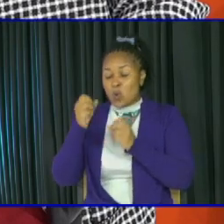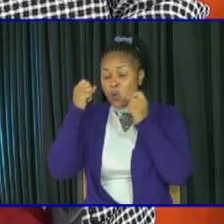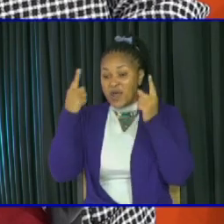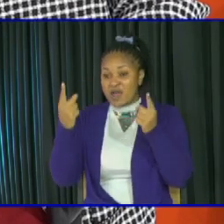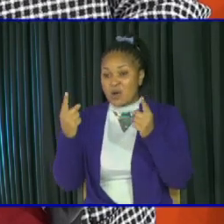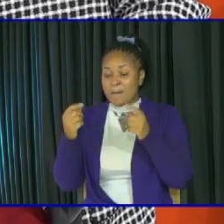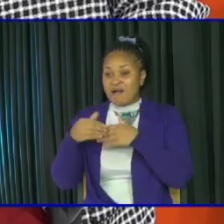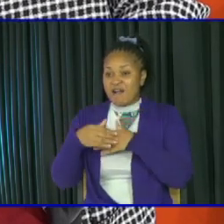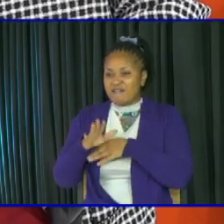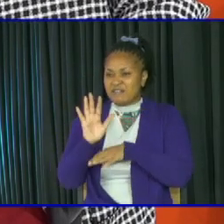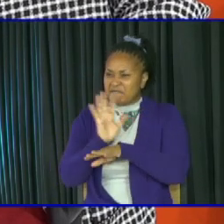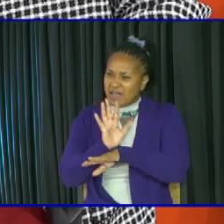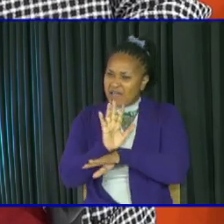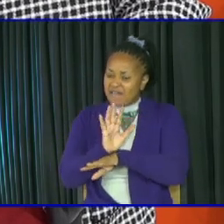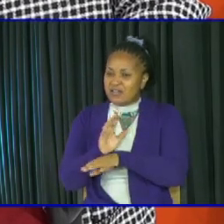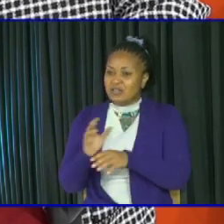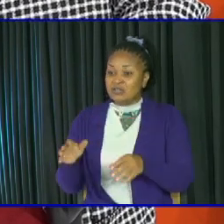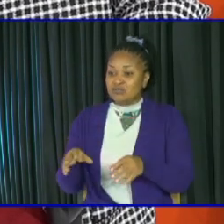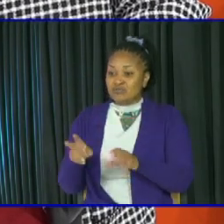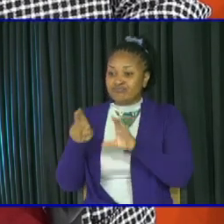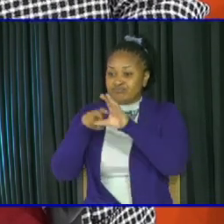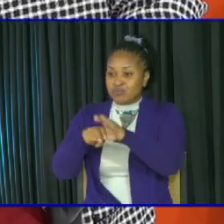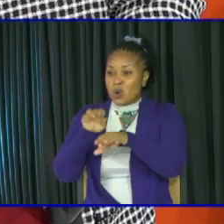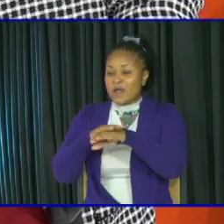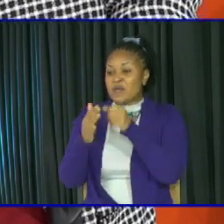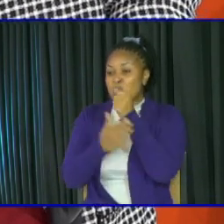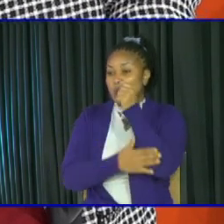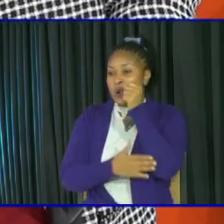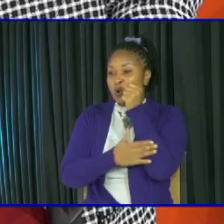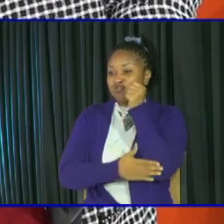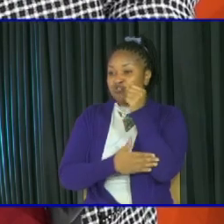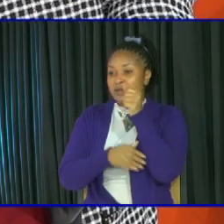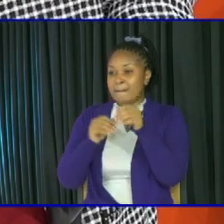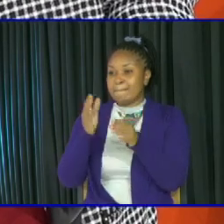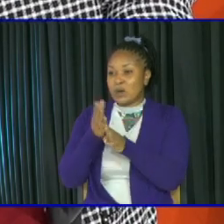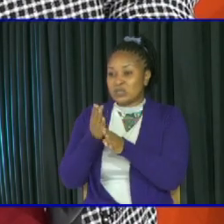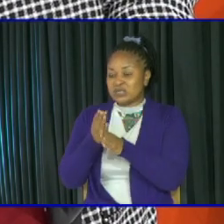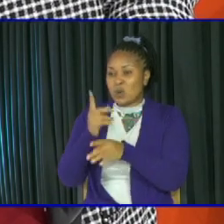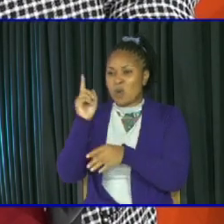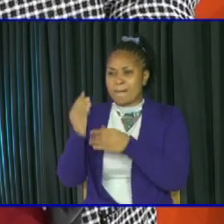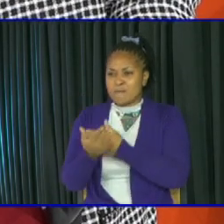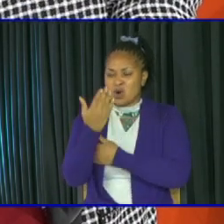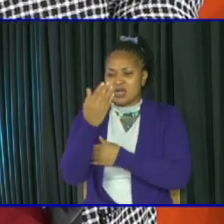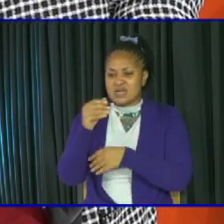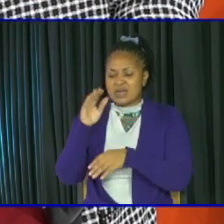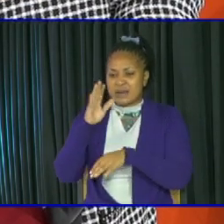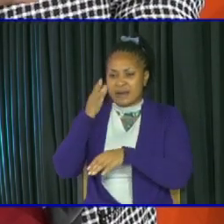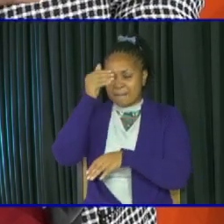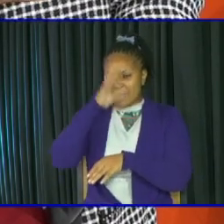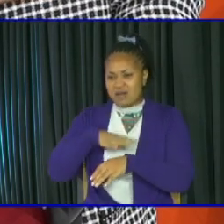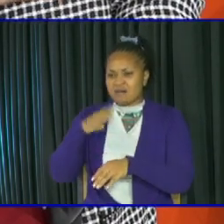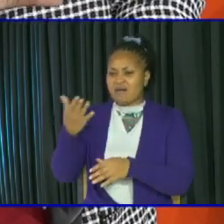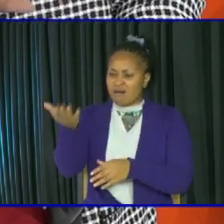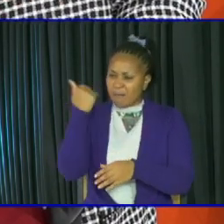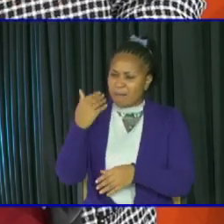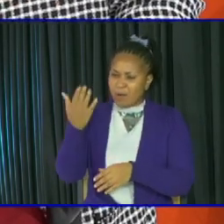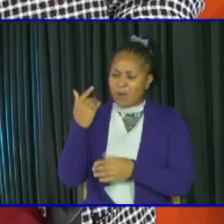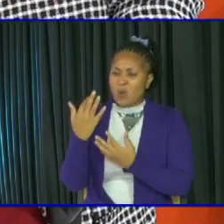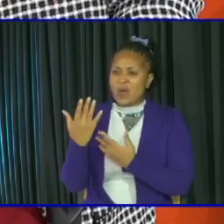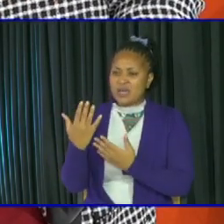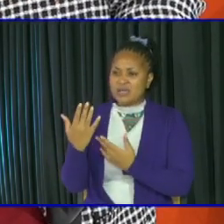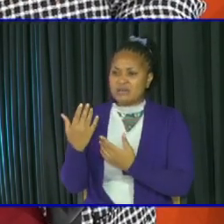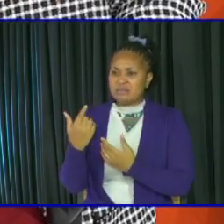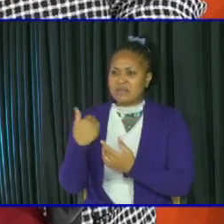country bus to go to work. And one morning as the men were calling me and waiting on me, I don't